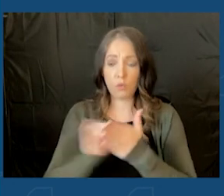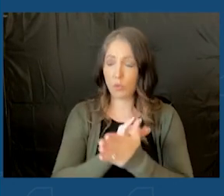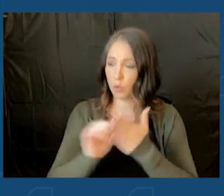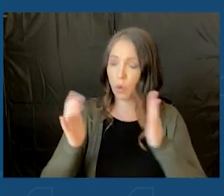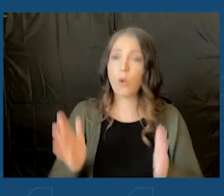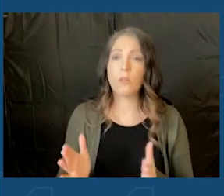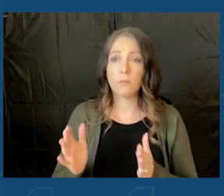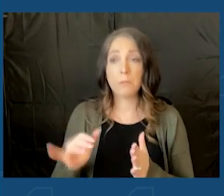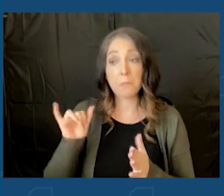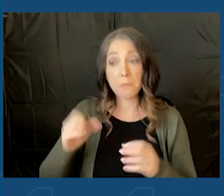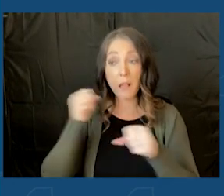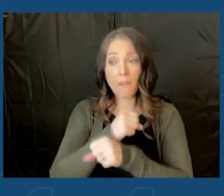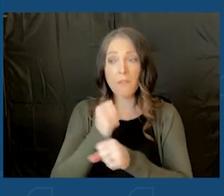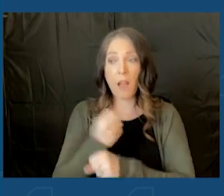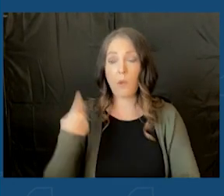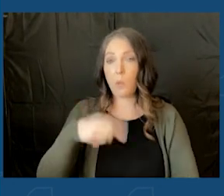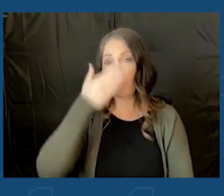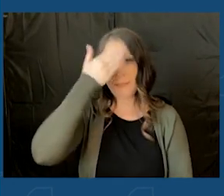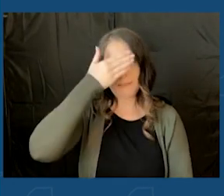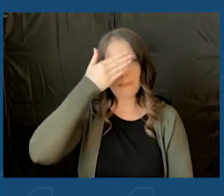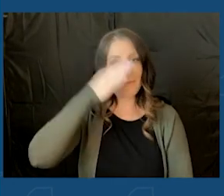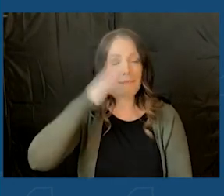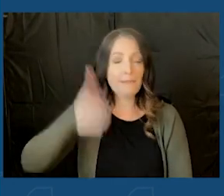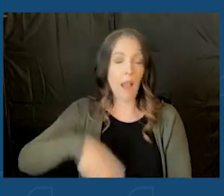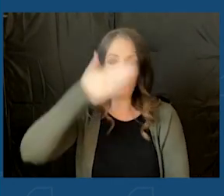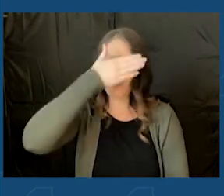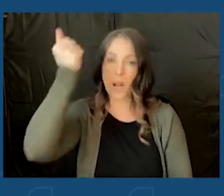all of us, should never forget. Thank you very much.